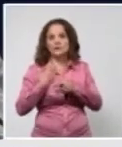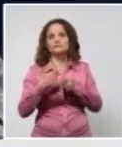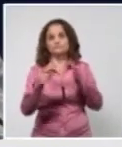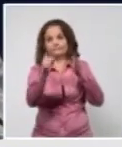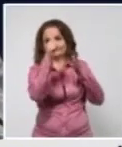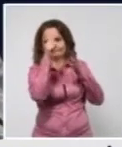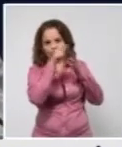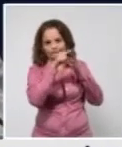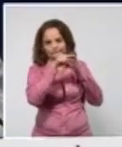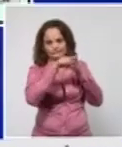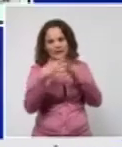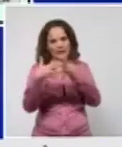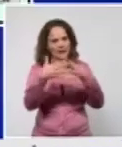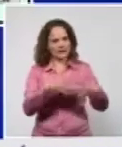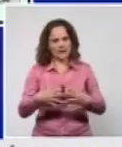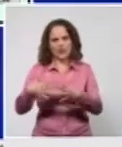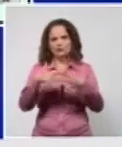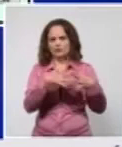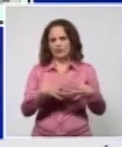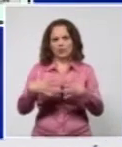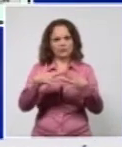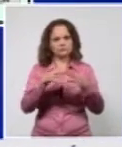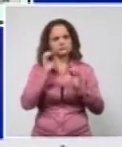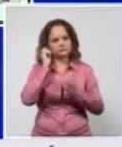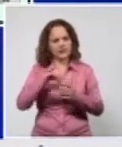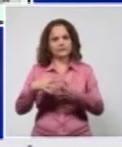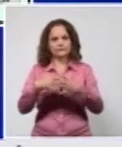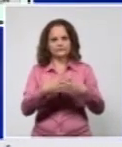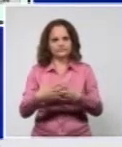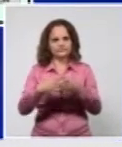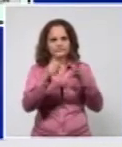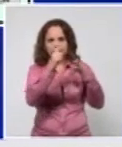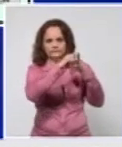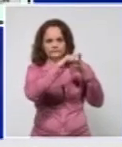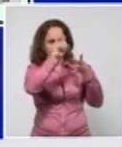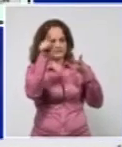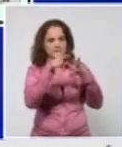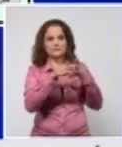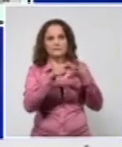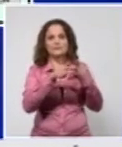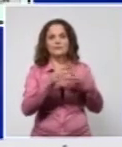the list of the worst affected countries by the pandemic, with over